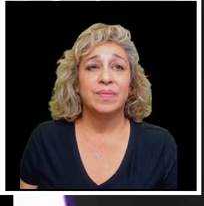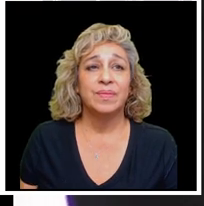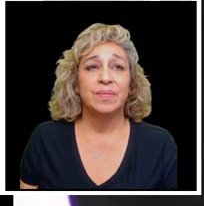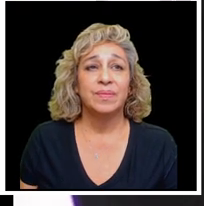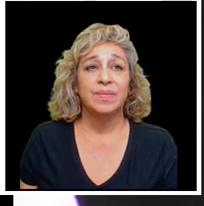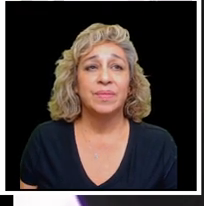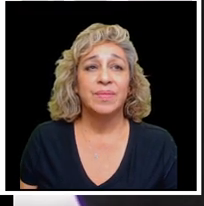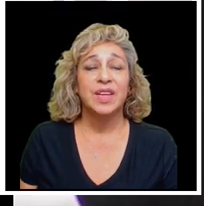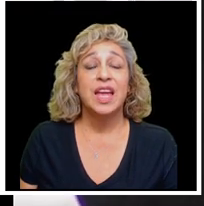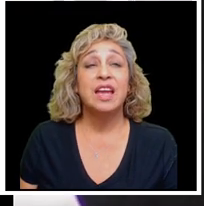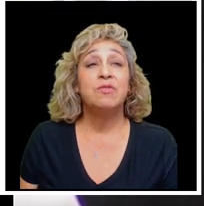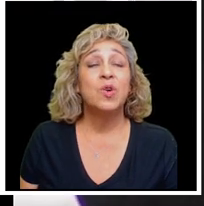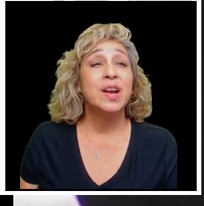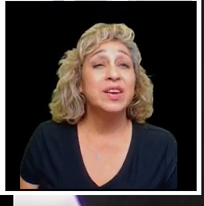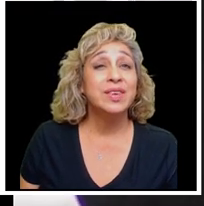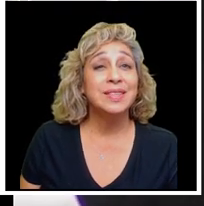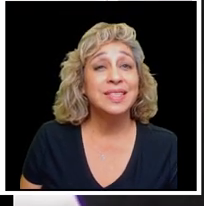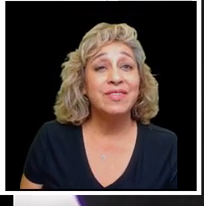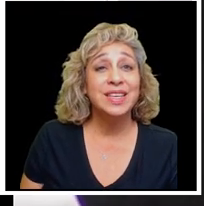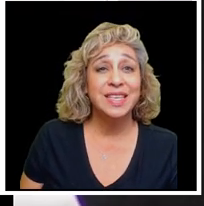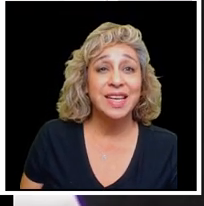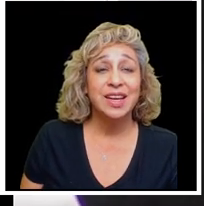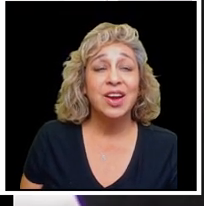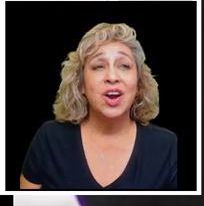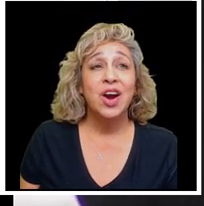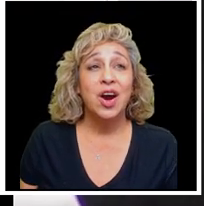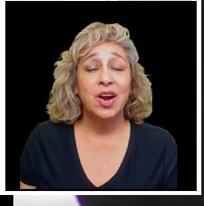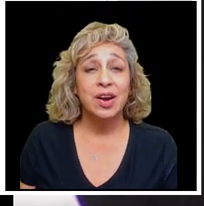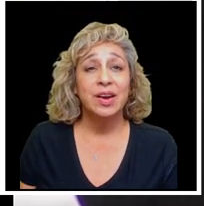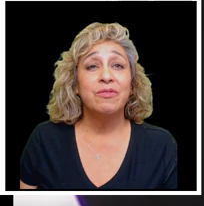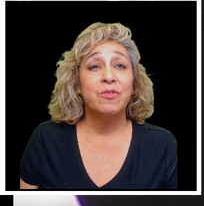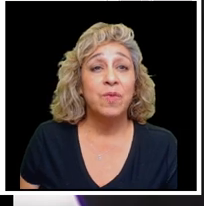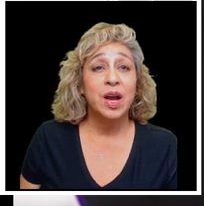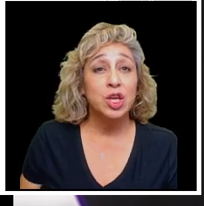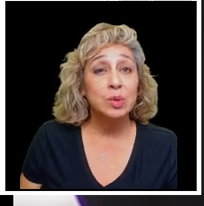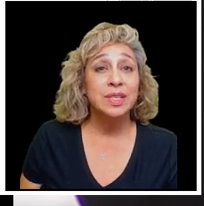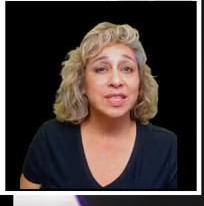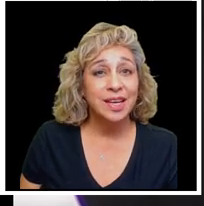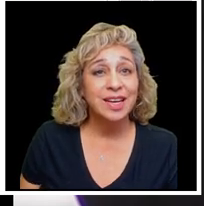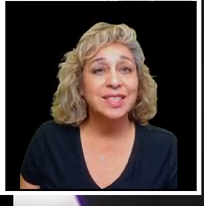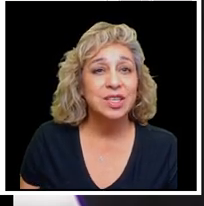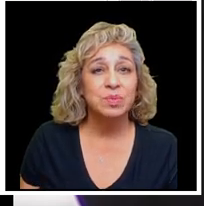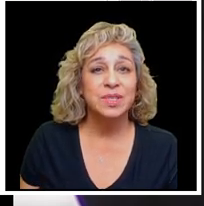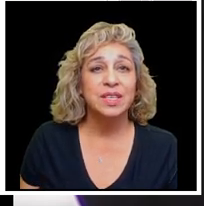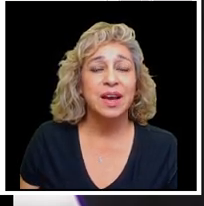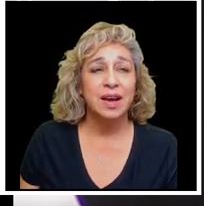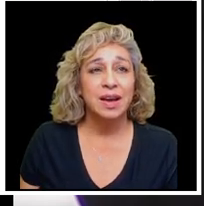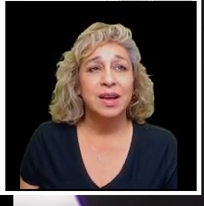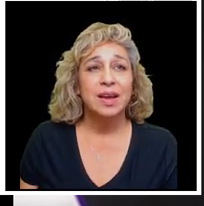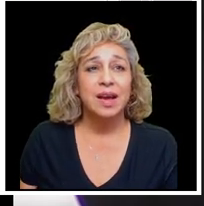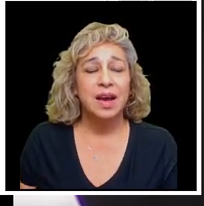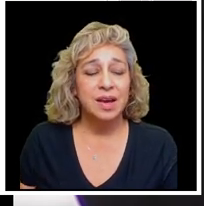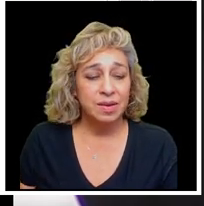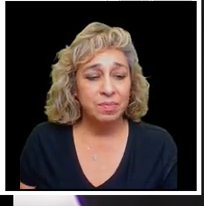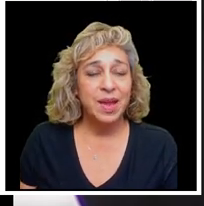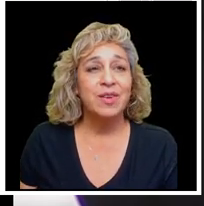and 417 are uses and customs